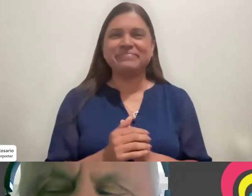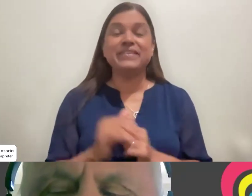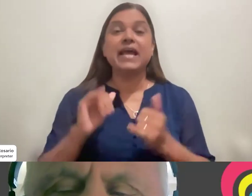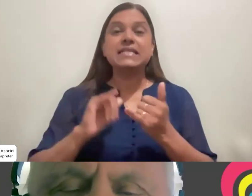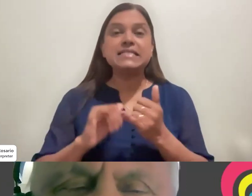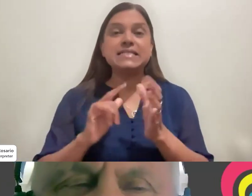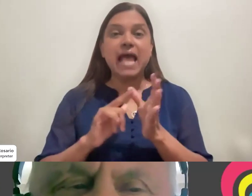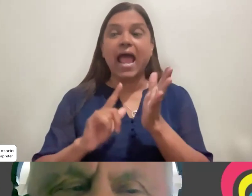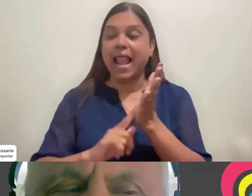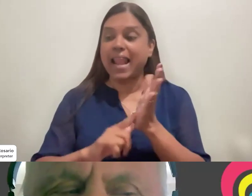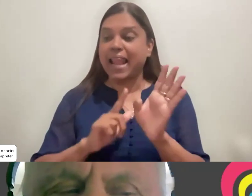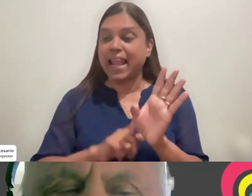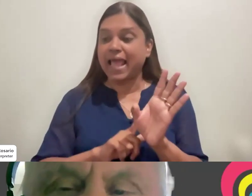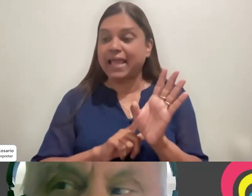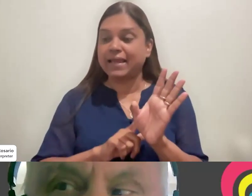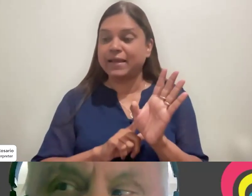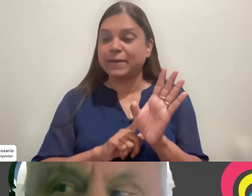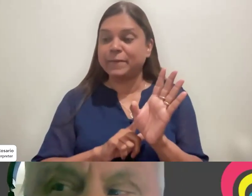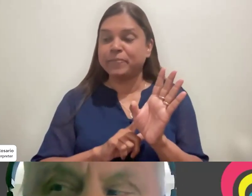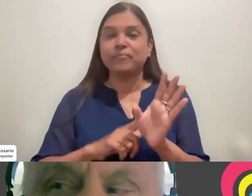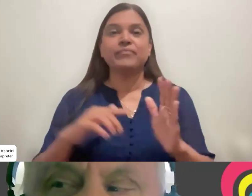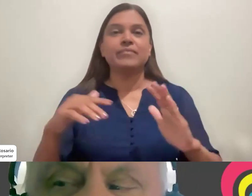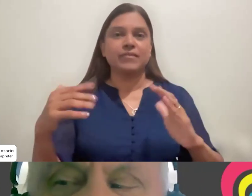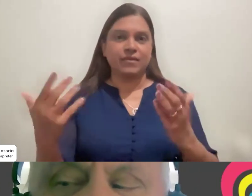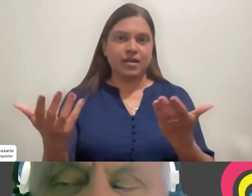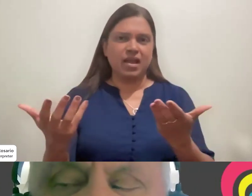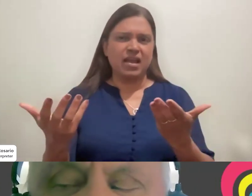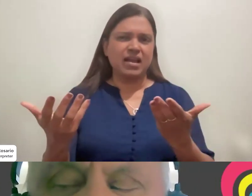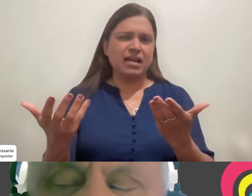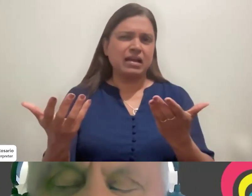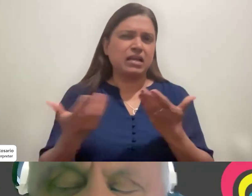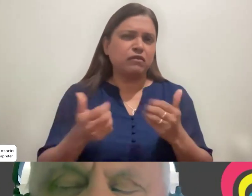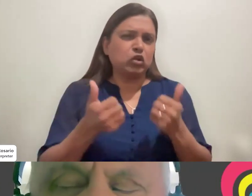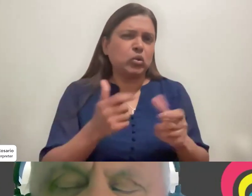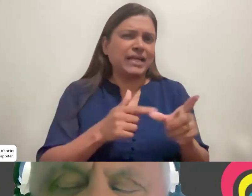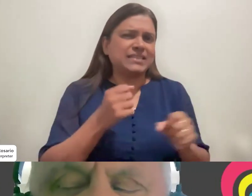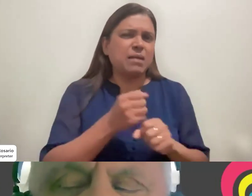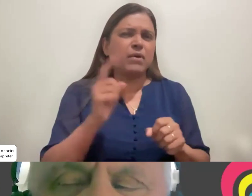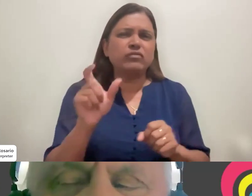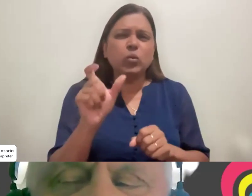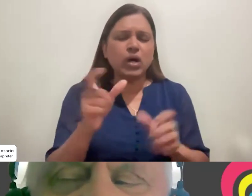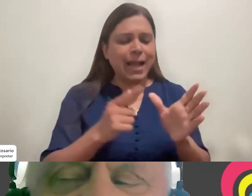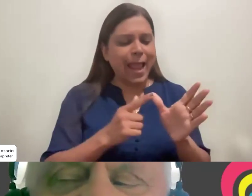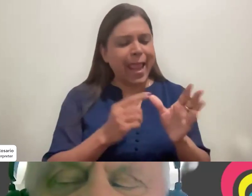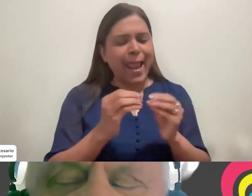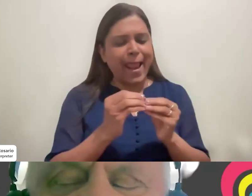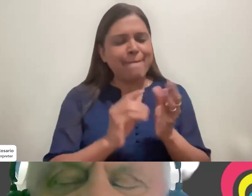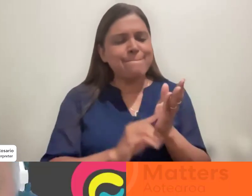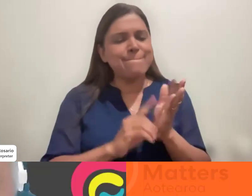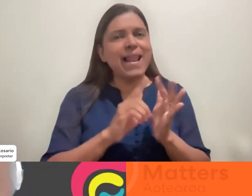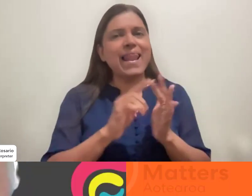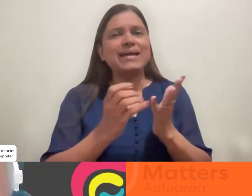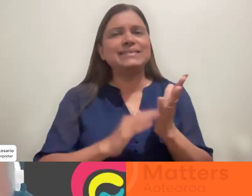really nailed-on examples of ableism when it comes to disabled people trying to